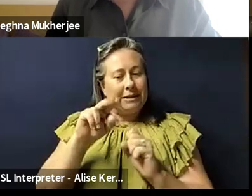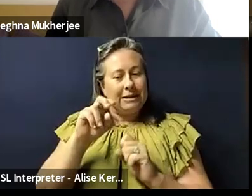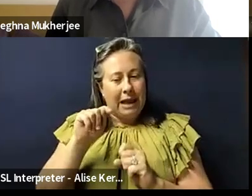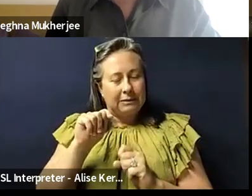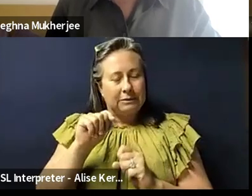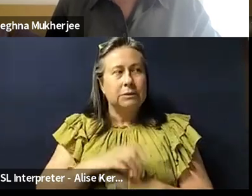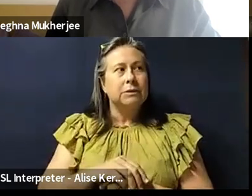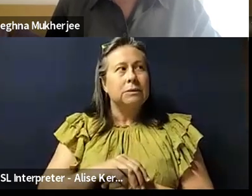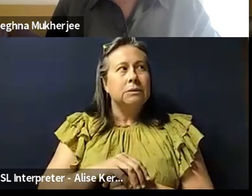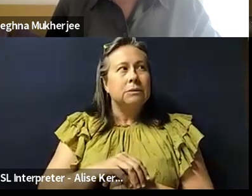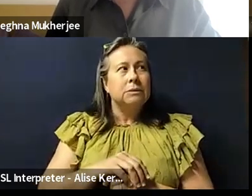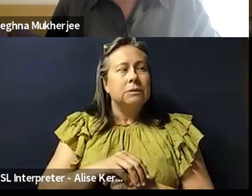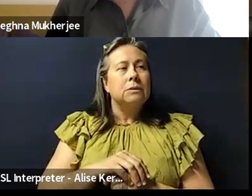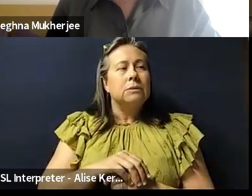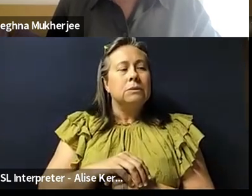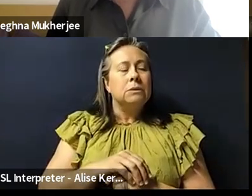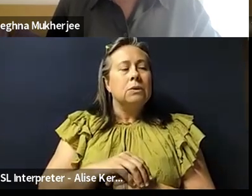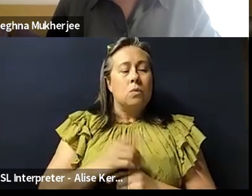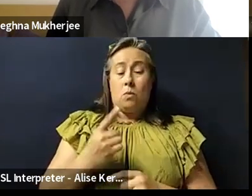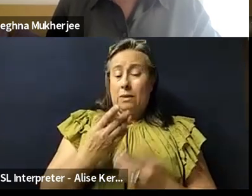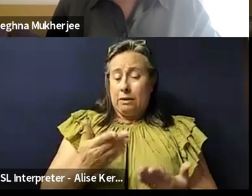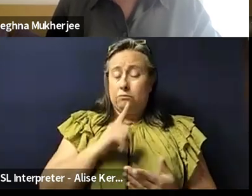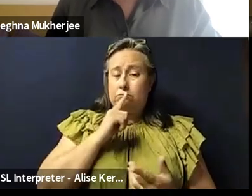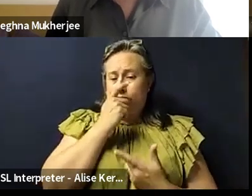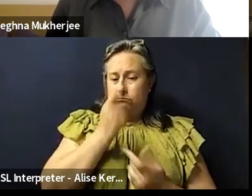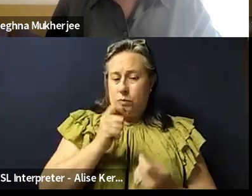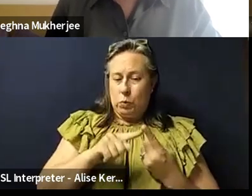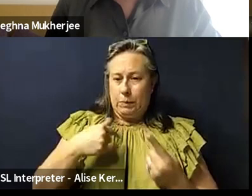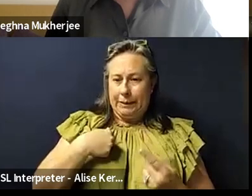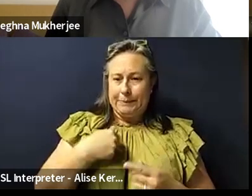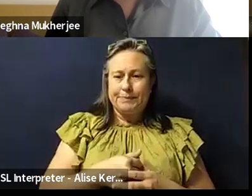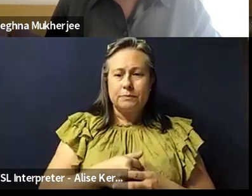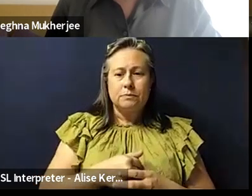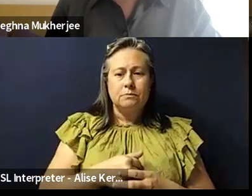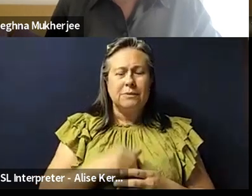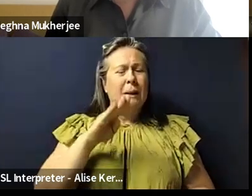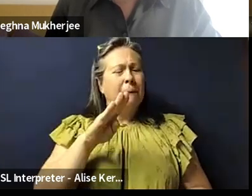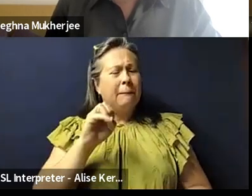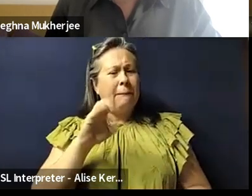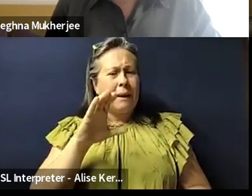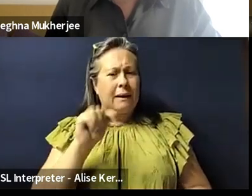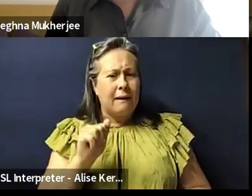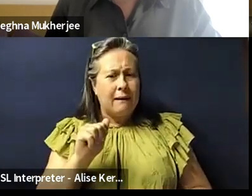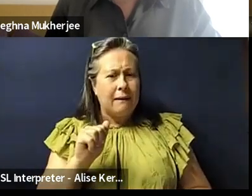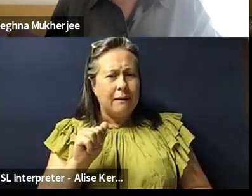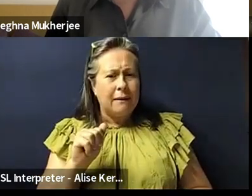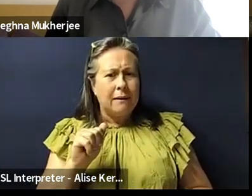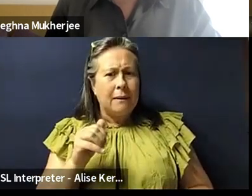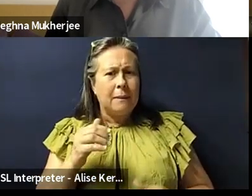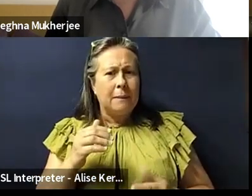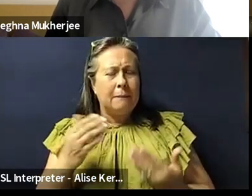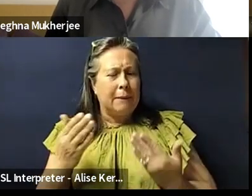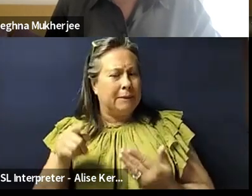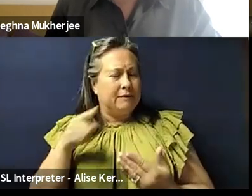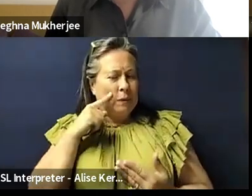the things that it really interested me, Rebecca, this might be more for you, and this might be for